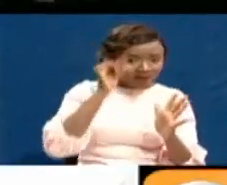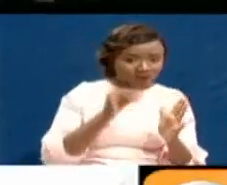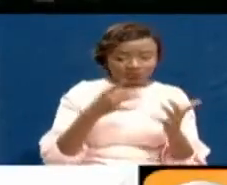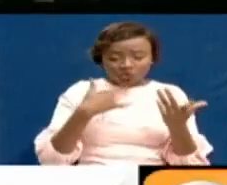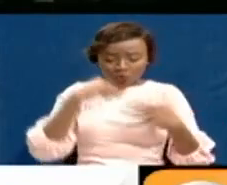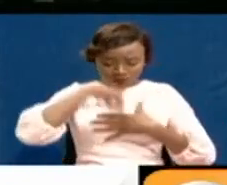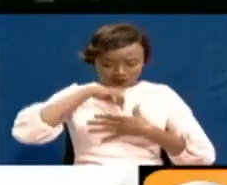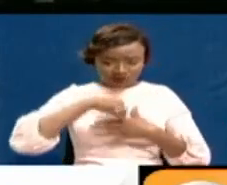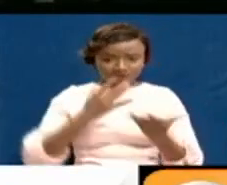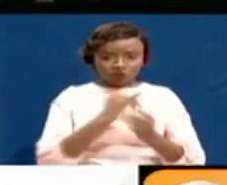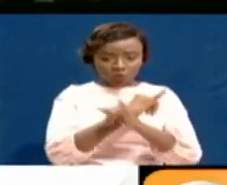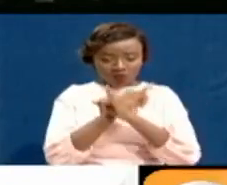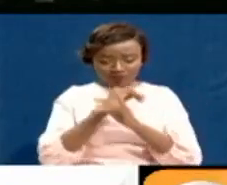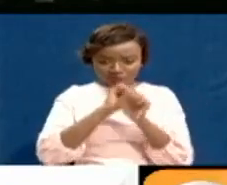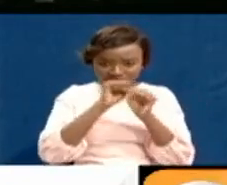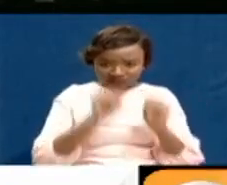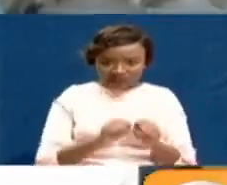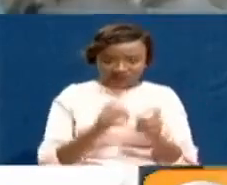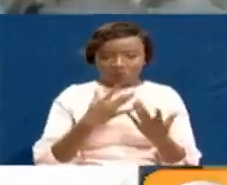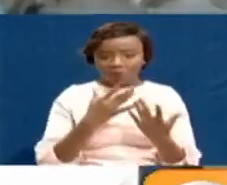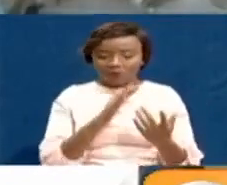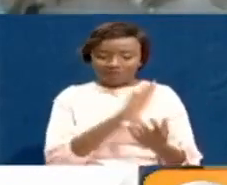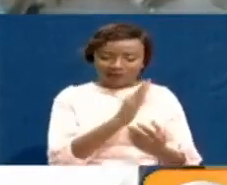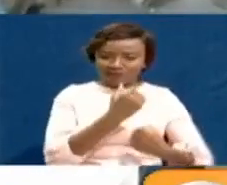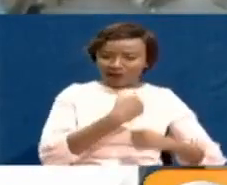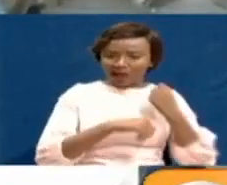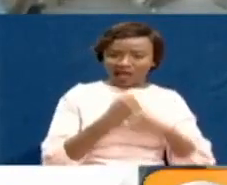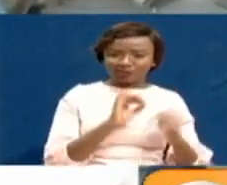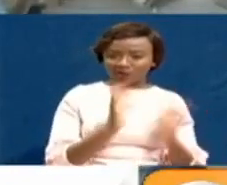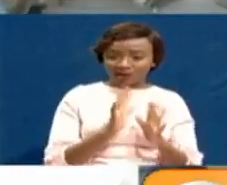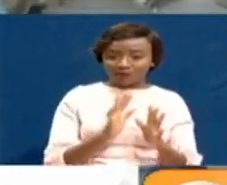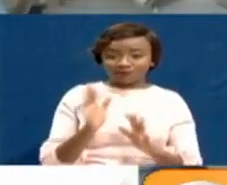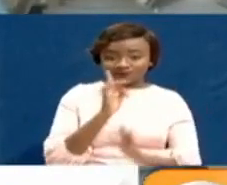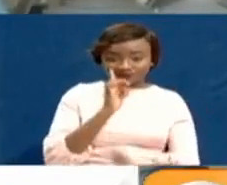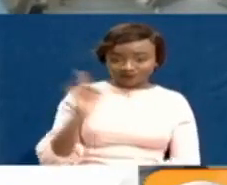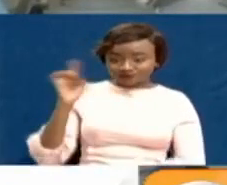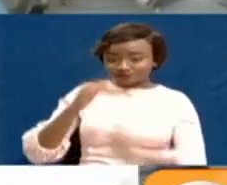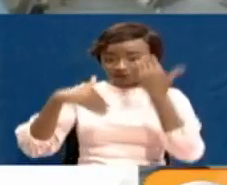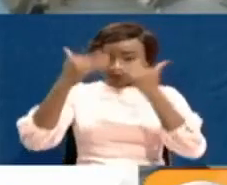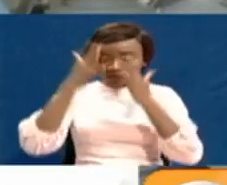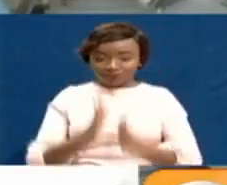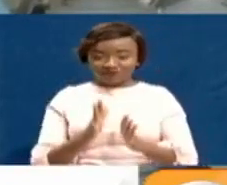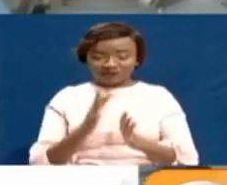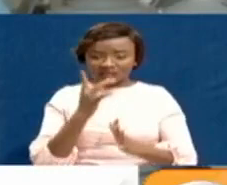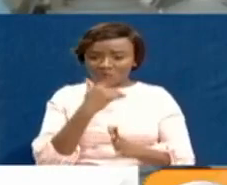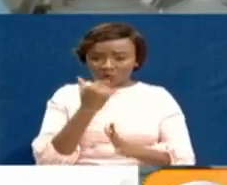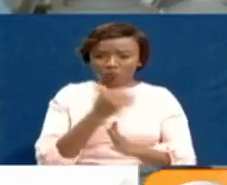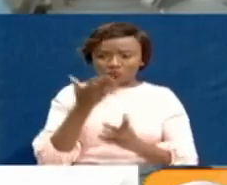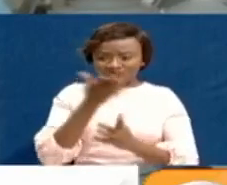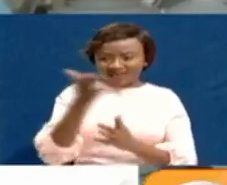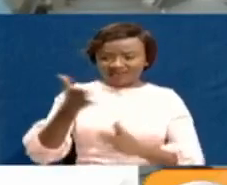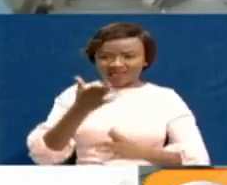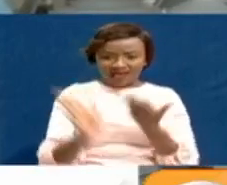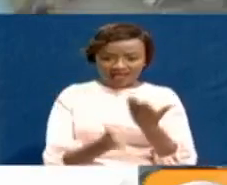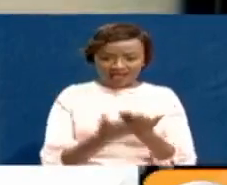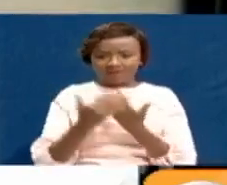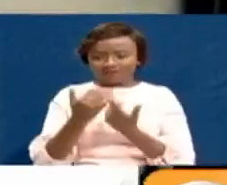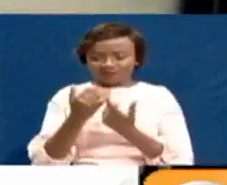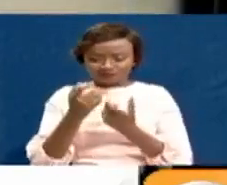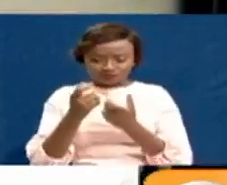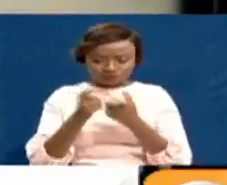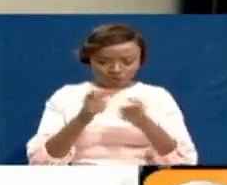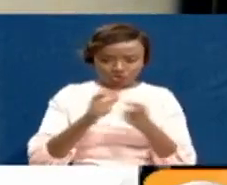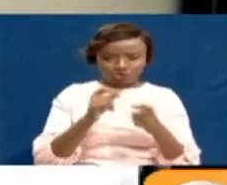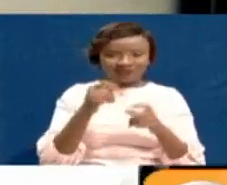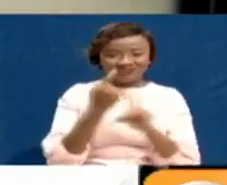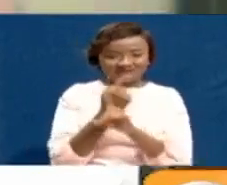hormones, the immune system, or is it behavior? Professor Omu Anzala, a top virologist who has been in the front lines against highly infectious